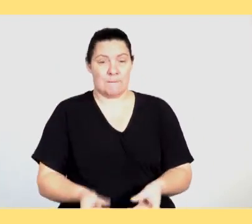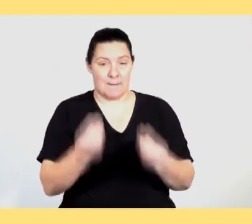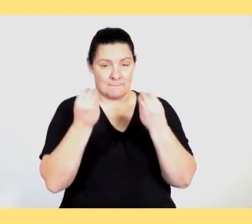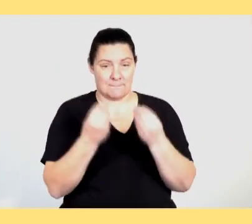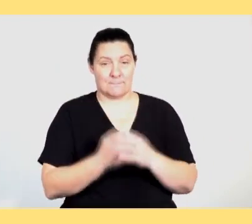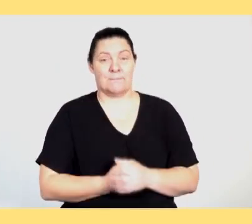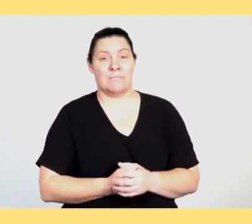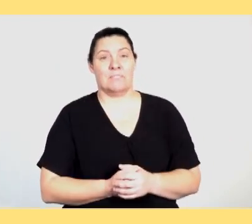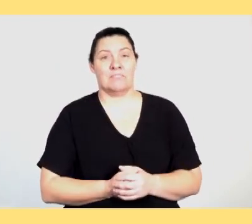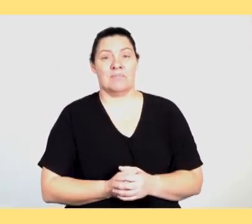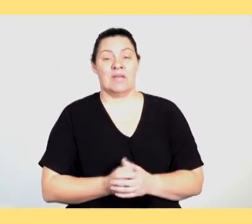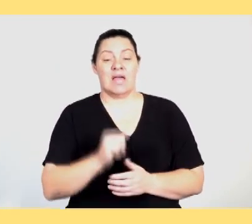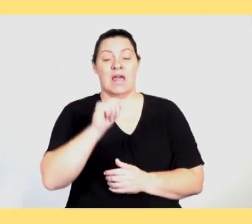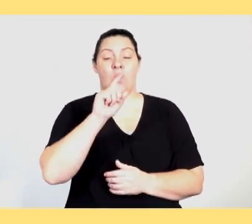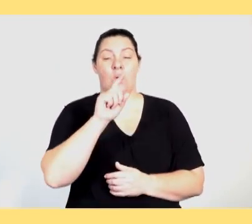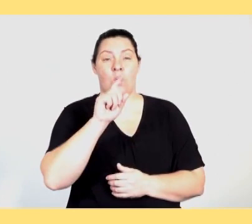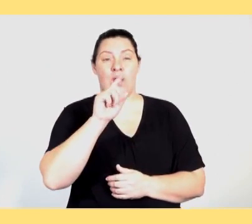here, which is going to give you